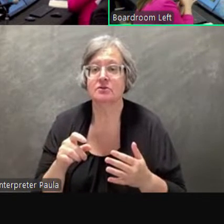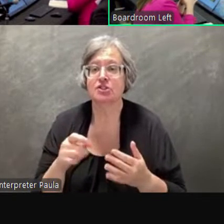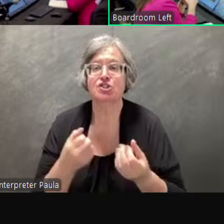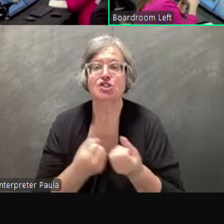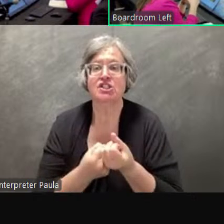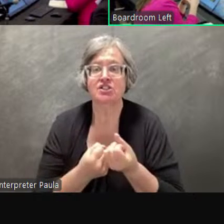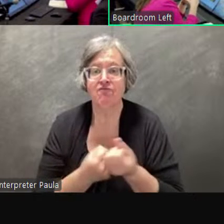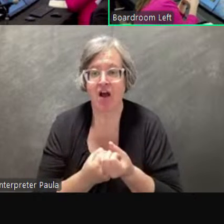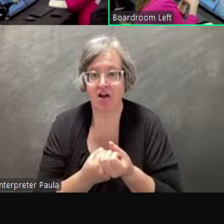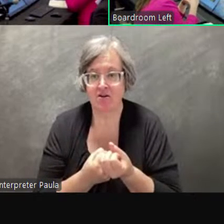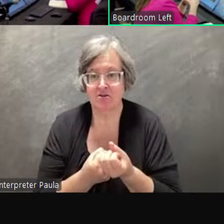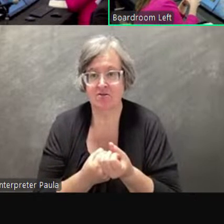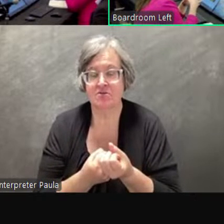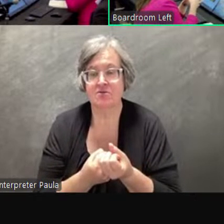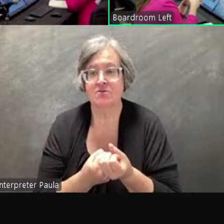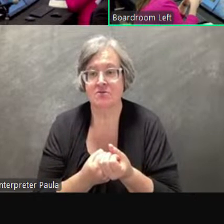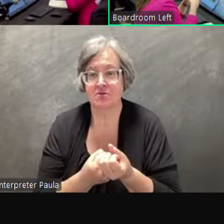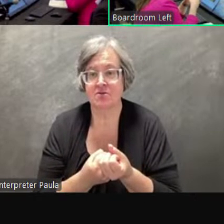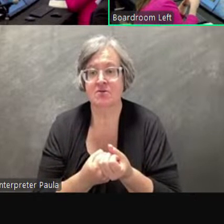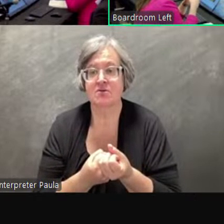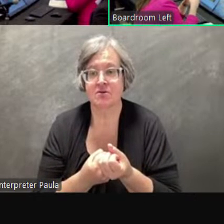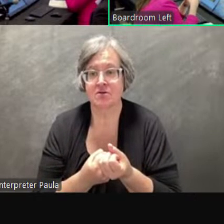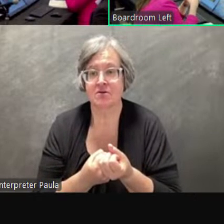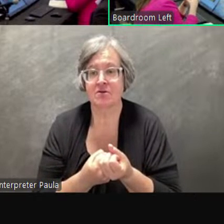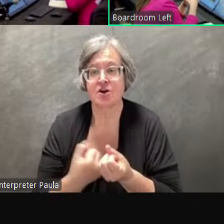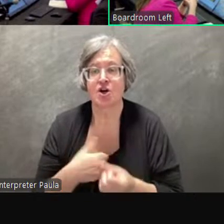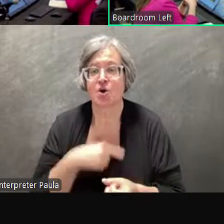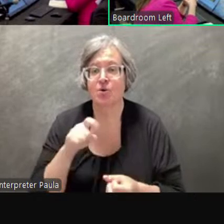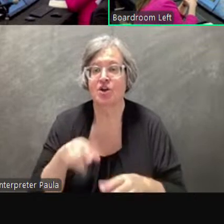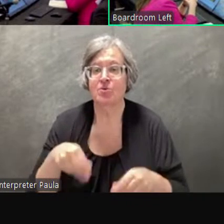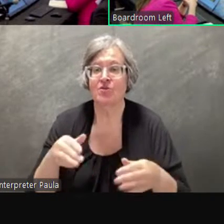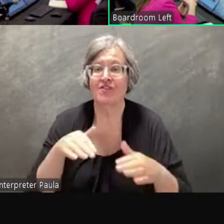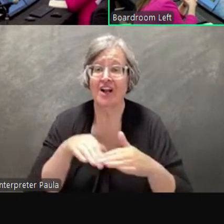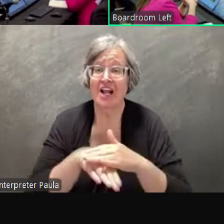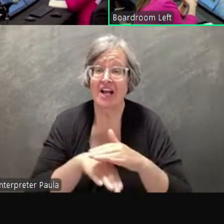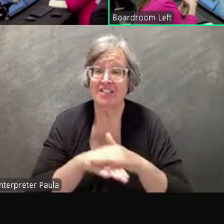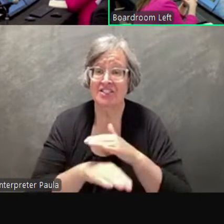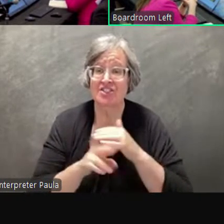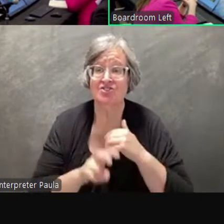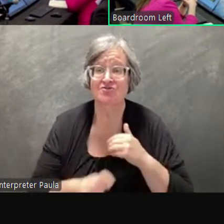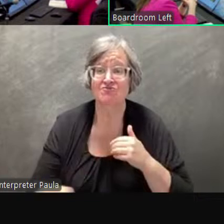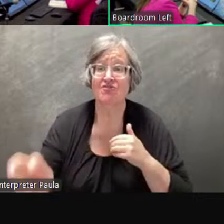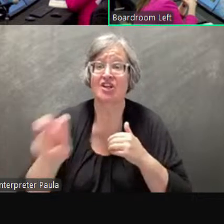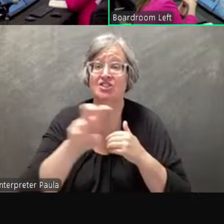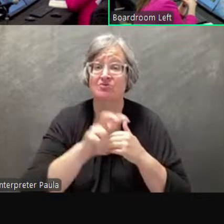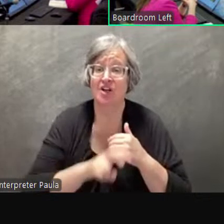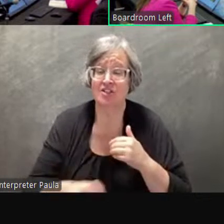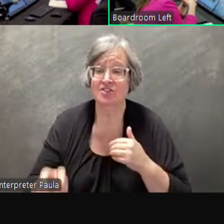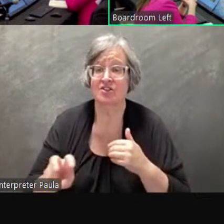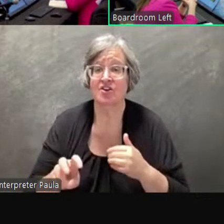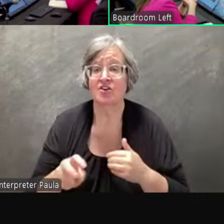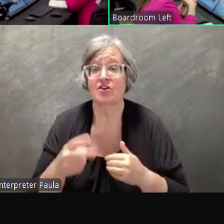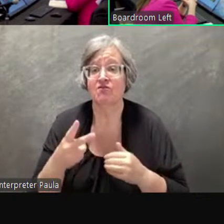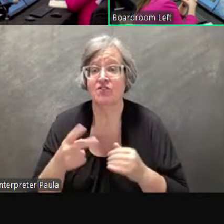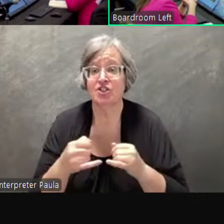justifying because of the need to provide that access and that mobility on those two